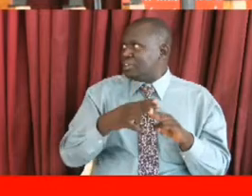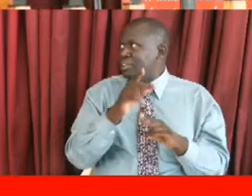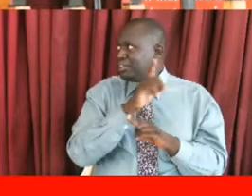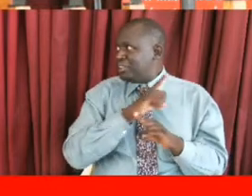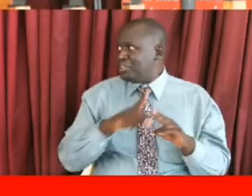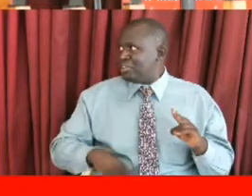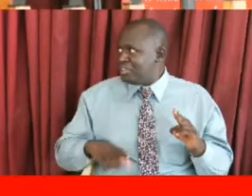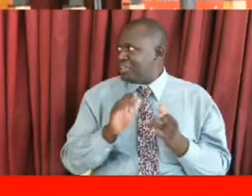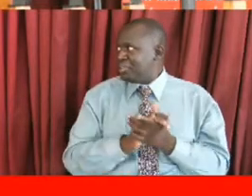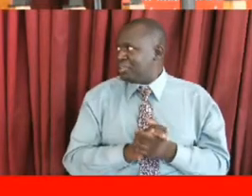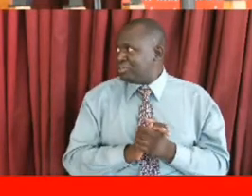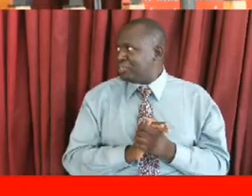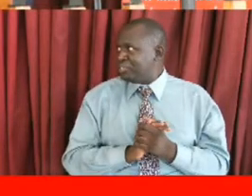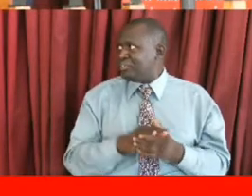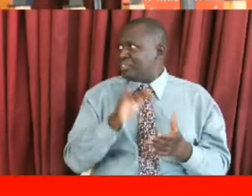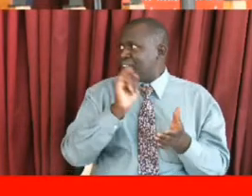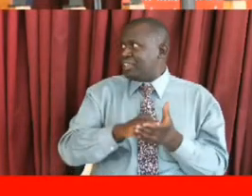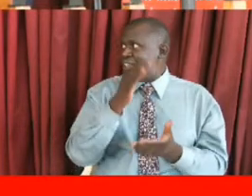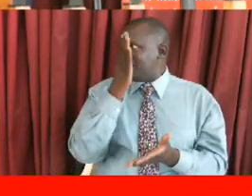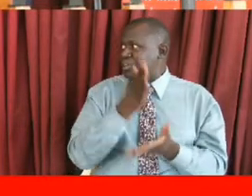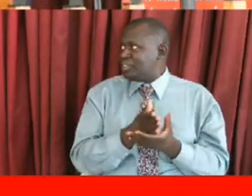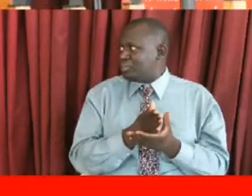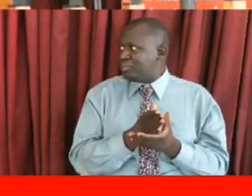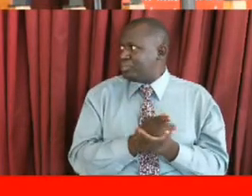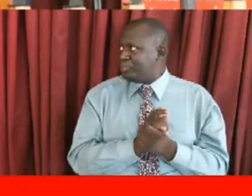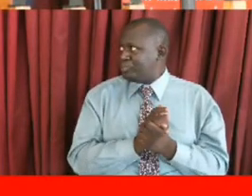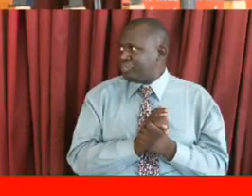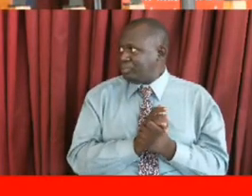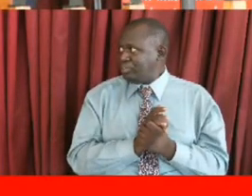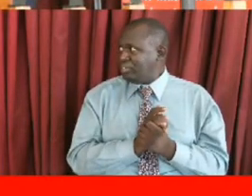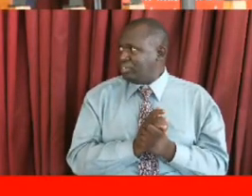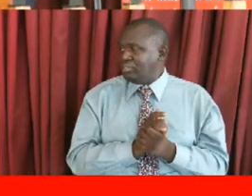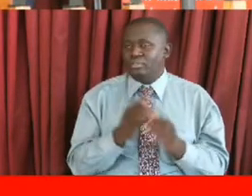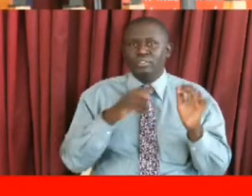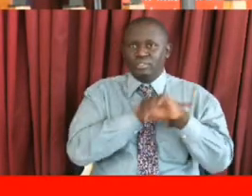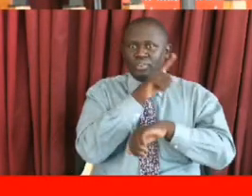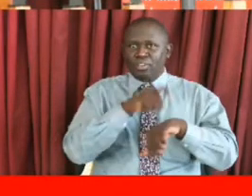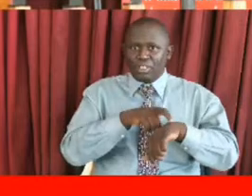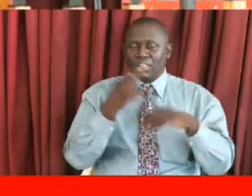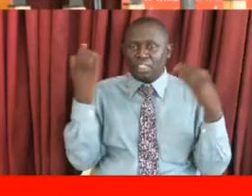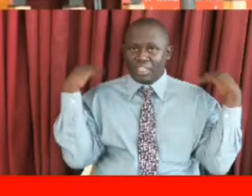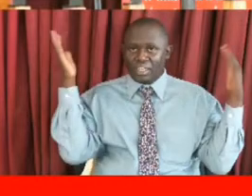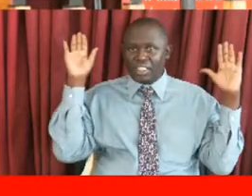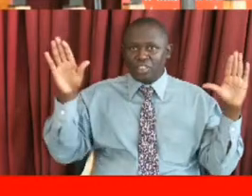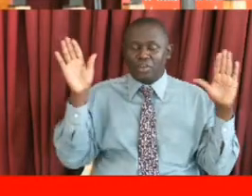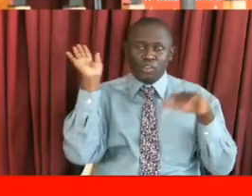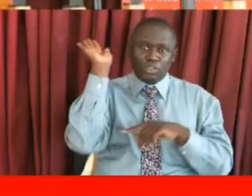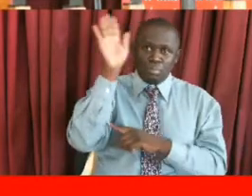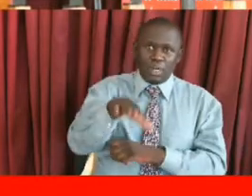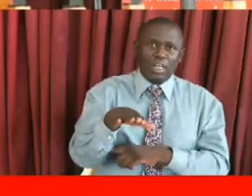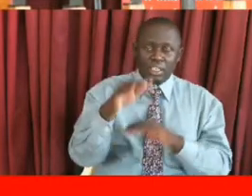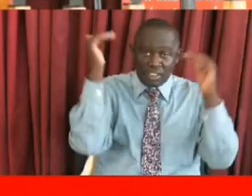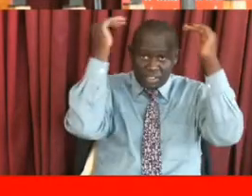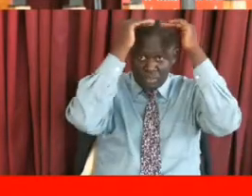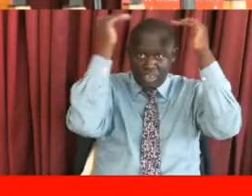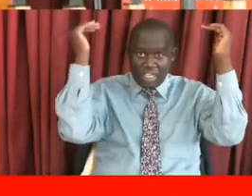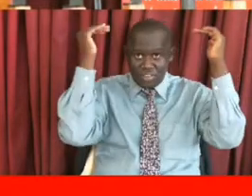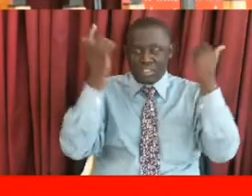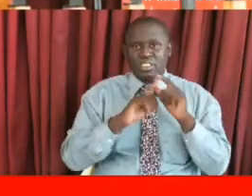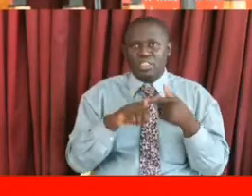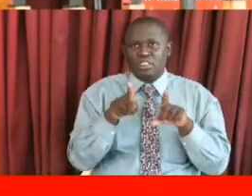empty that's right that is true amen when the angel goes back to Heaven he's doing